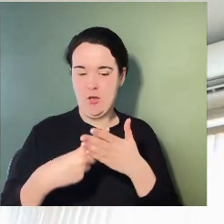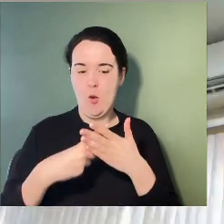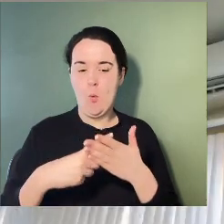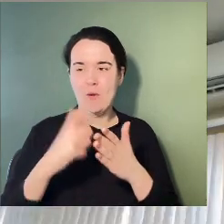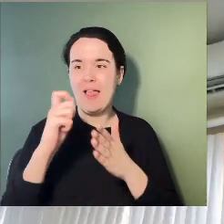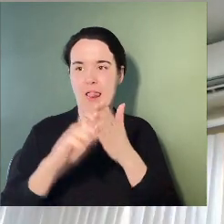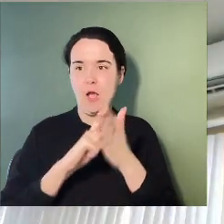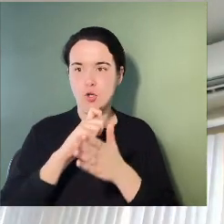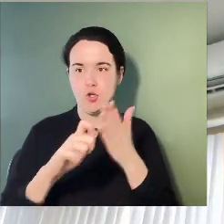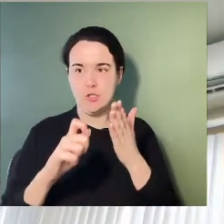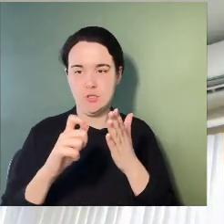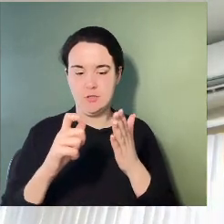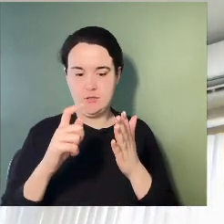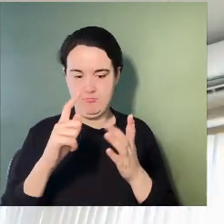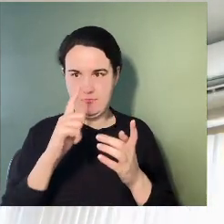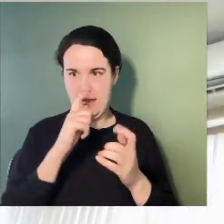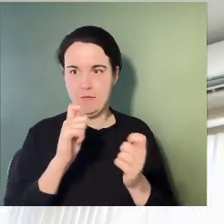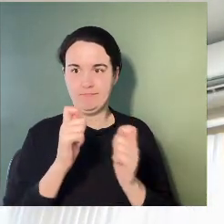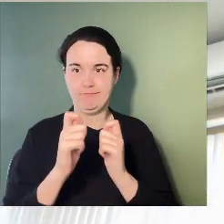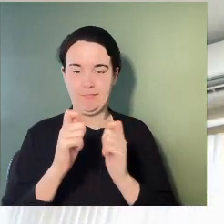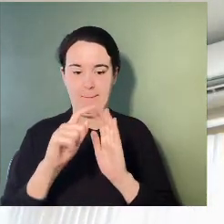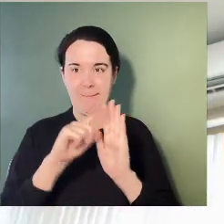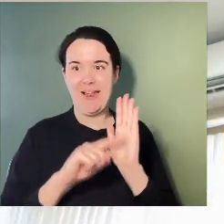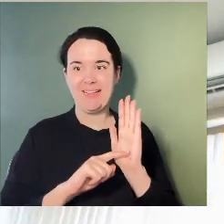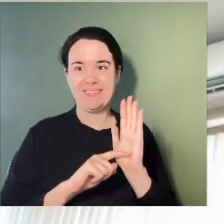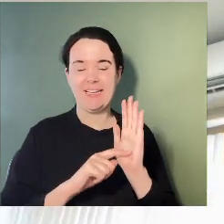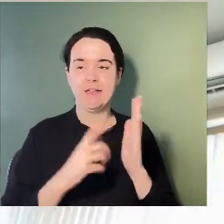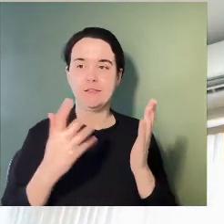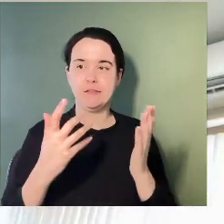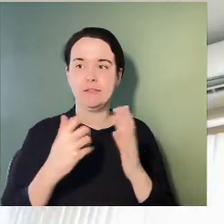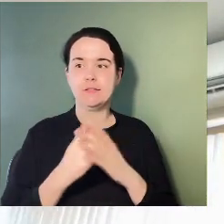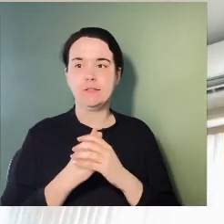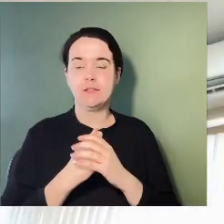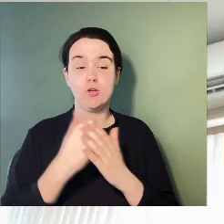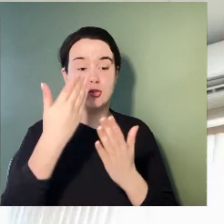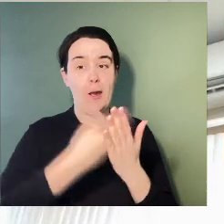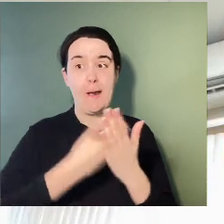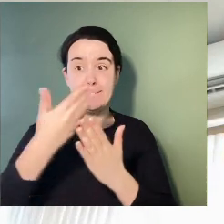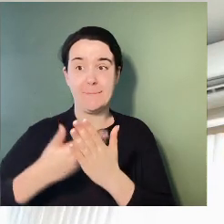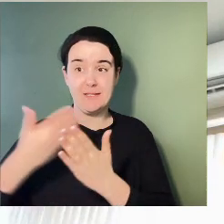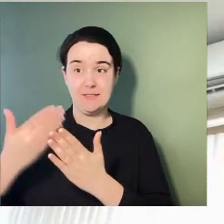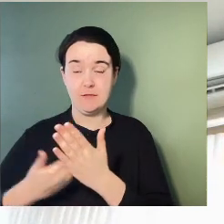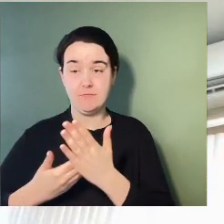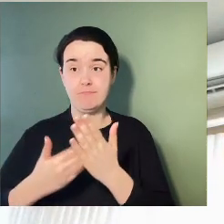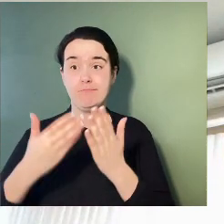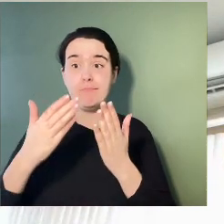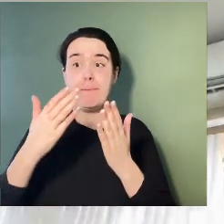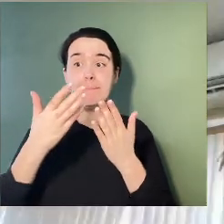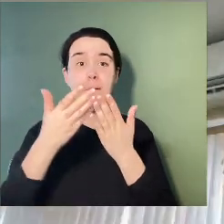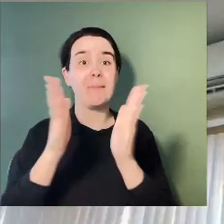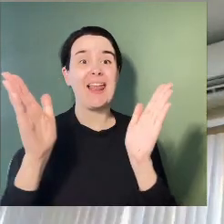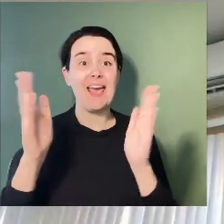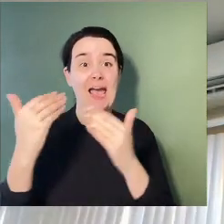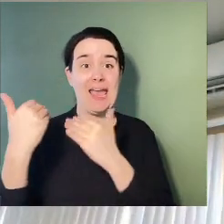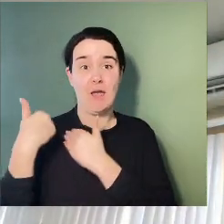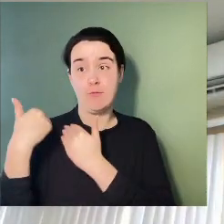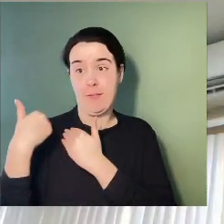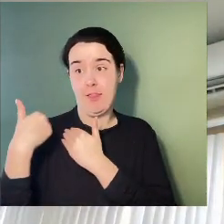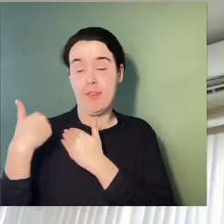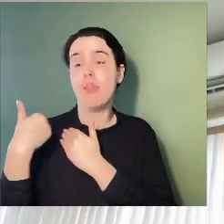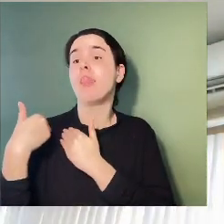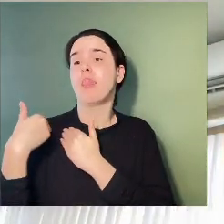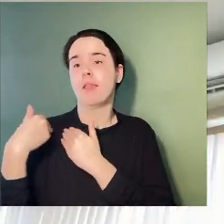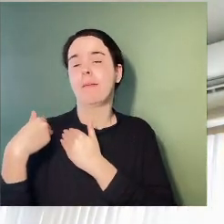elections, in terms of policy documents, in terms of public accountability.